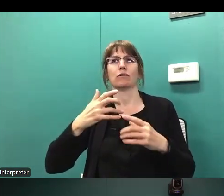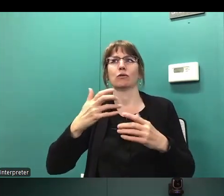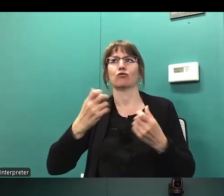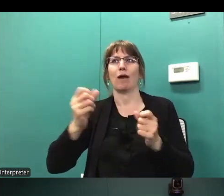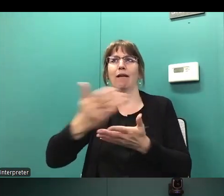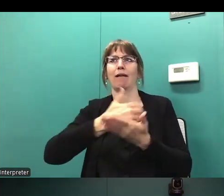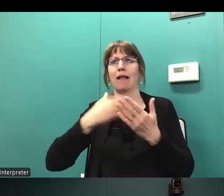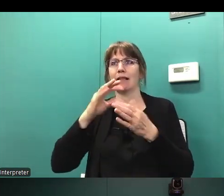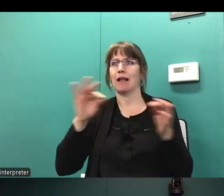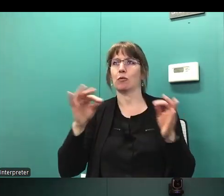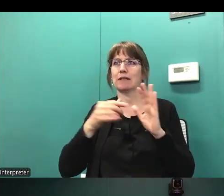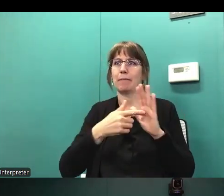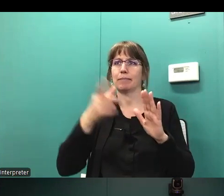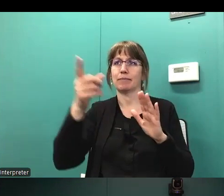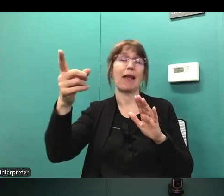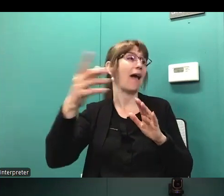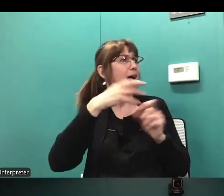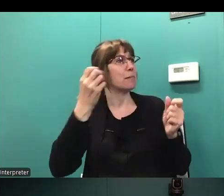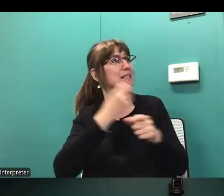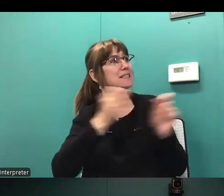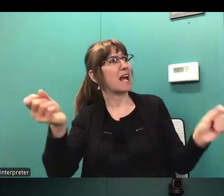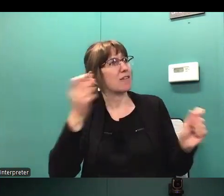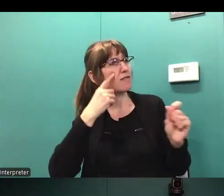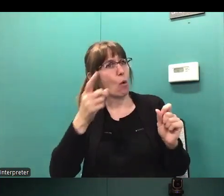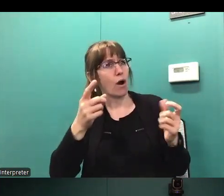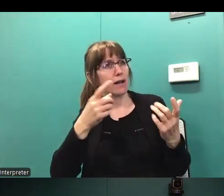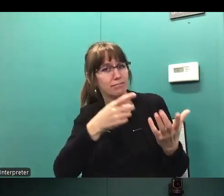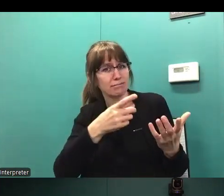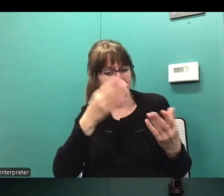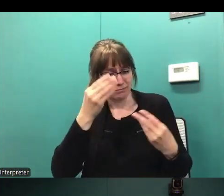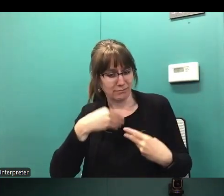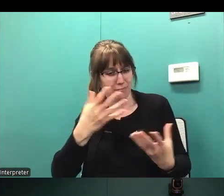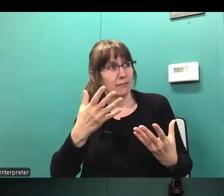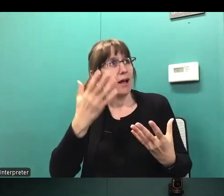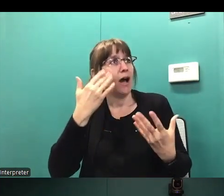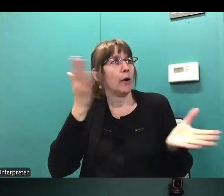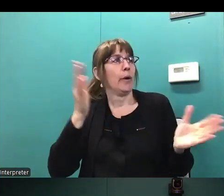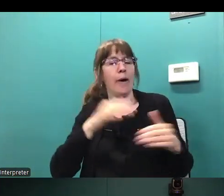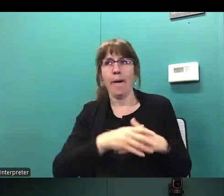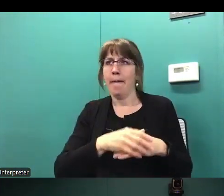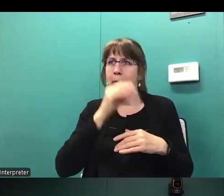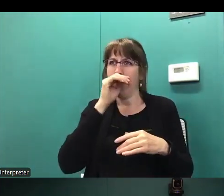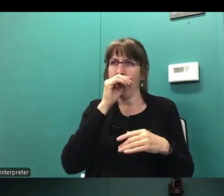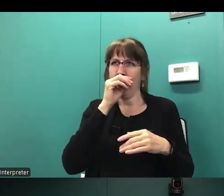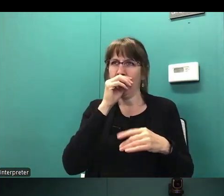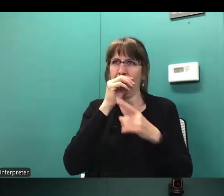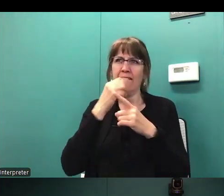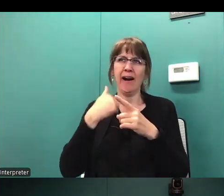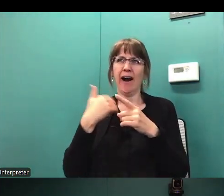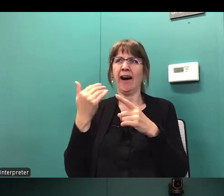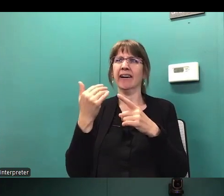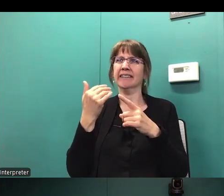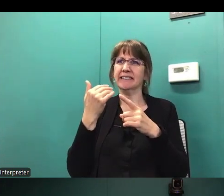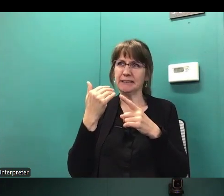And make it safe for them to say, I don't know. Yes, and make it safe. Because I agree. will always remind, I have a high school student, late implant